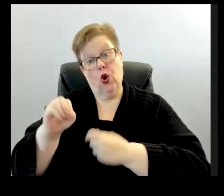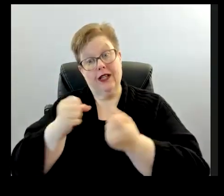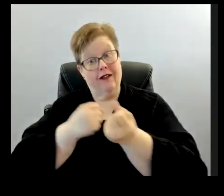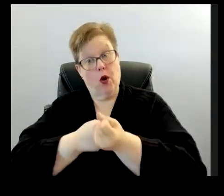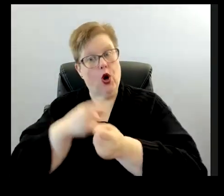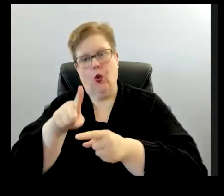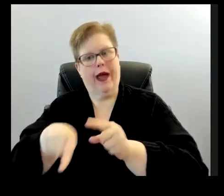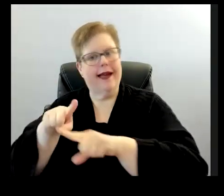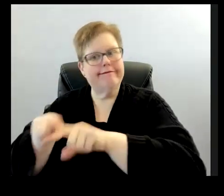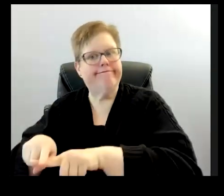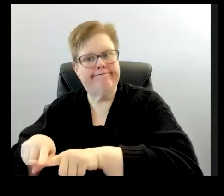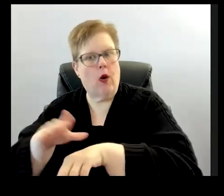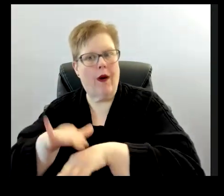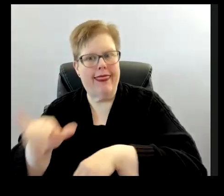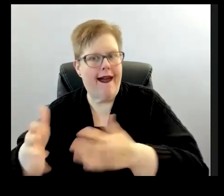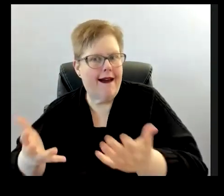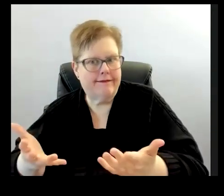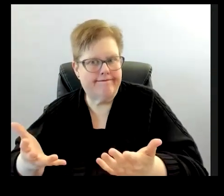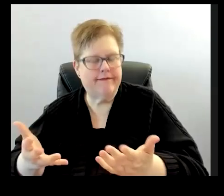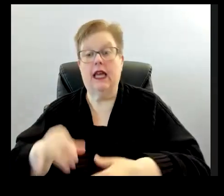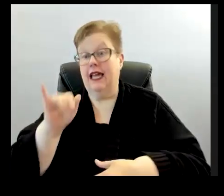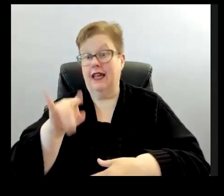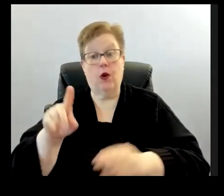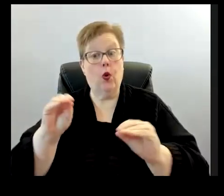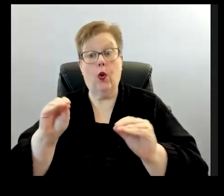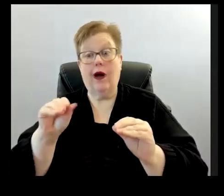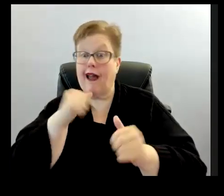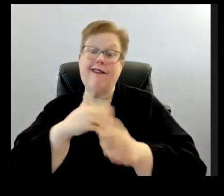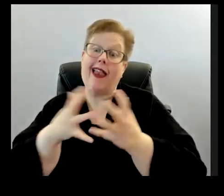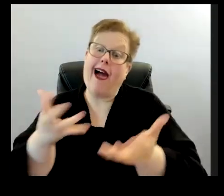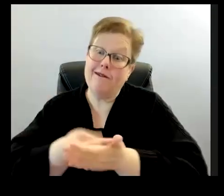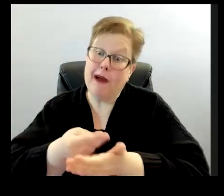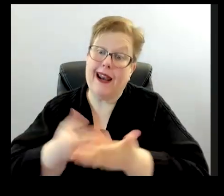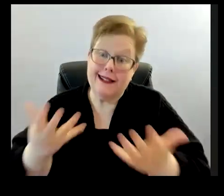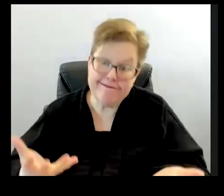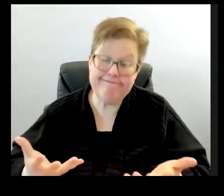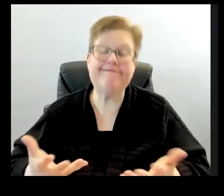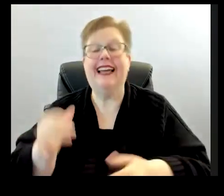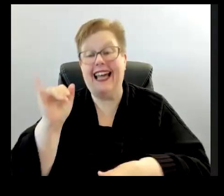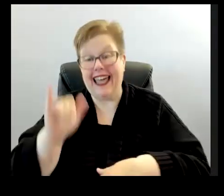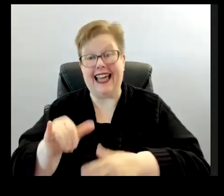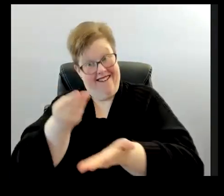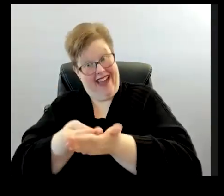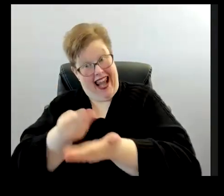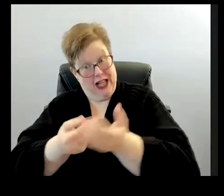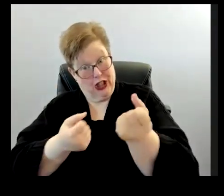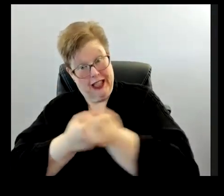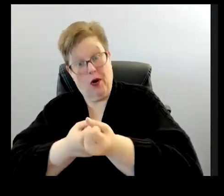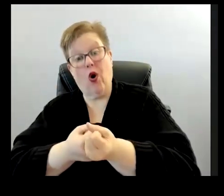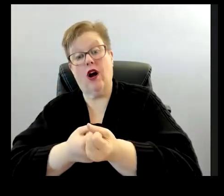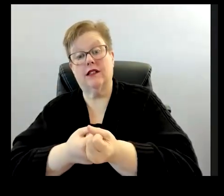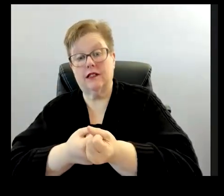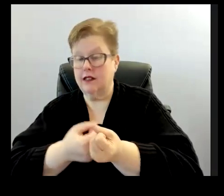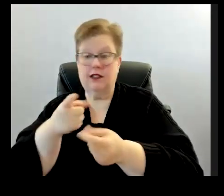cannot lean on. Um, if you don't have a lot of money, that is financial support that you